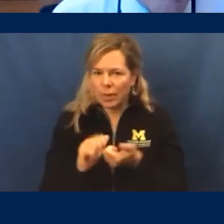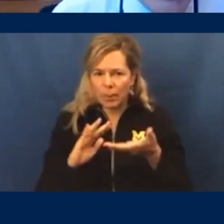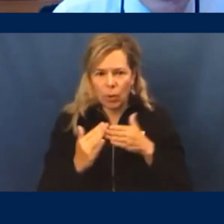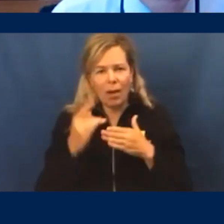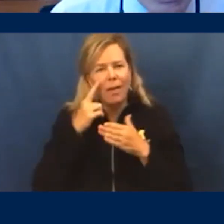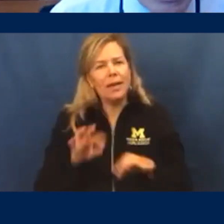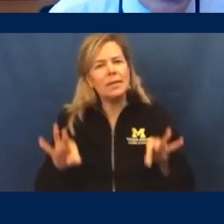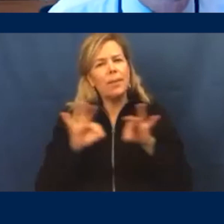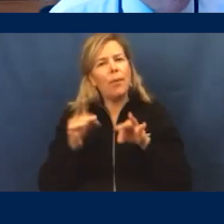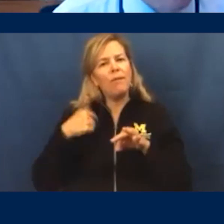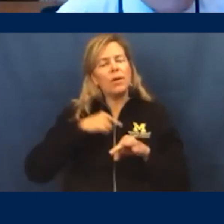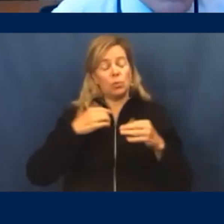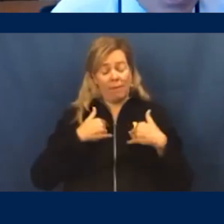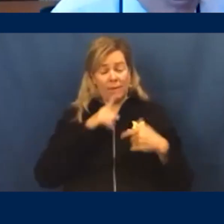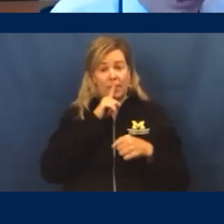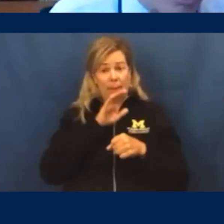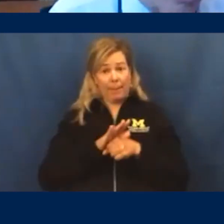have a commitment in our